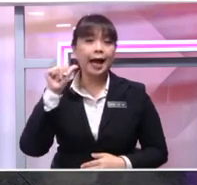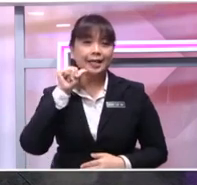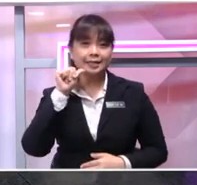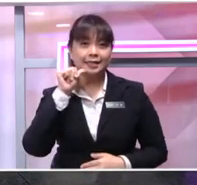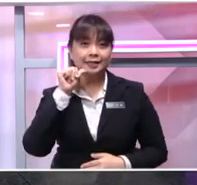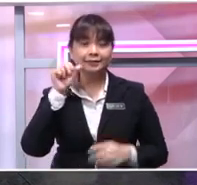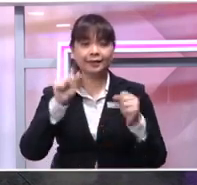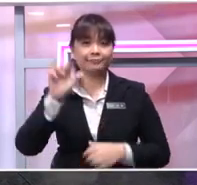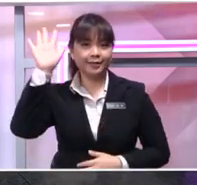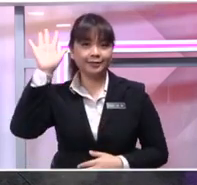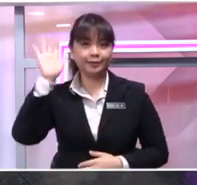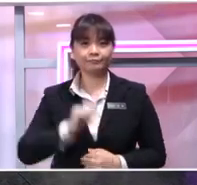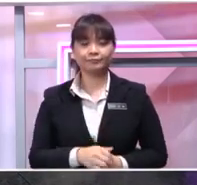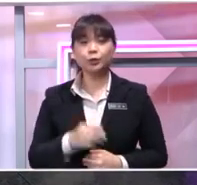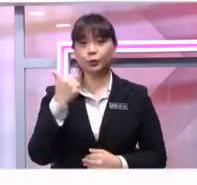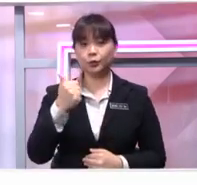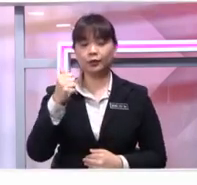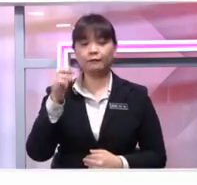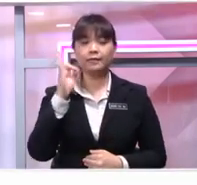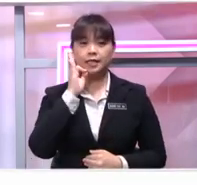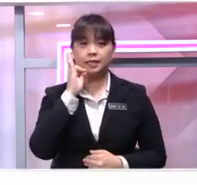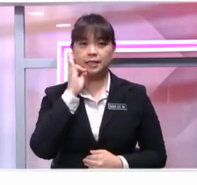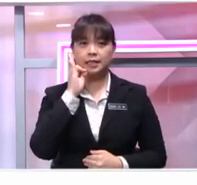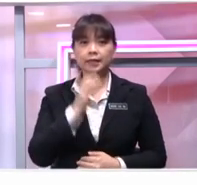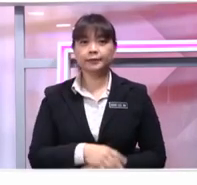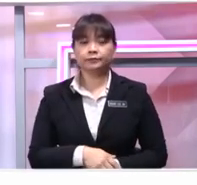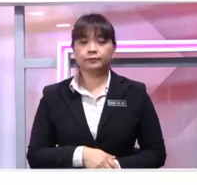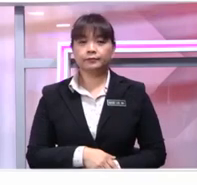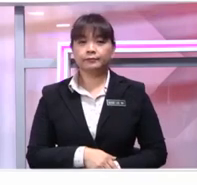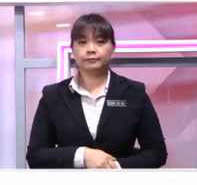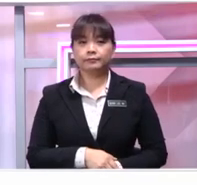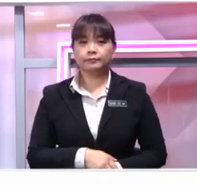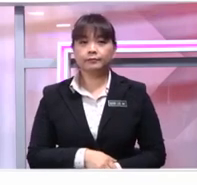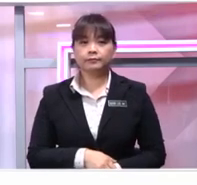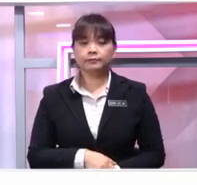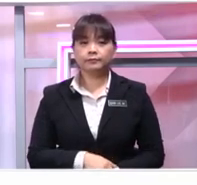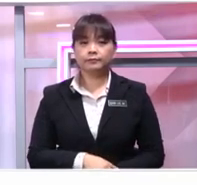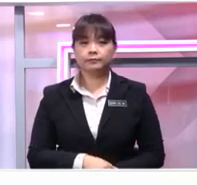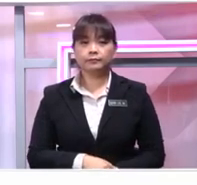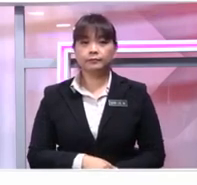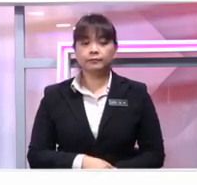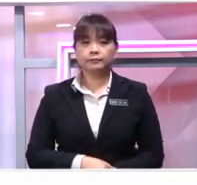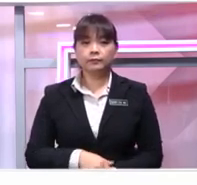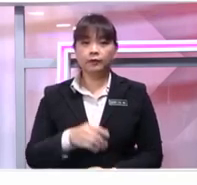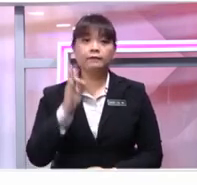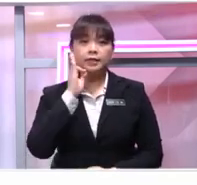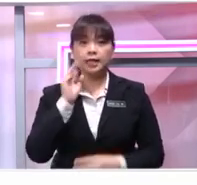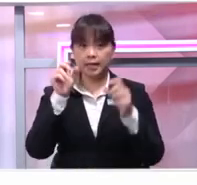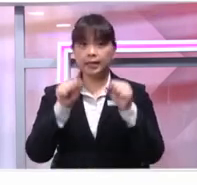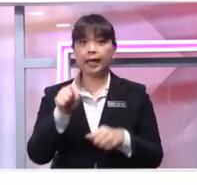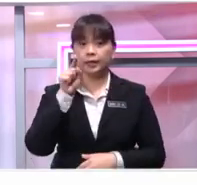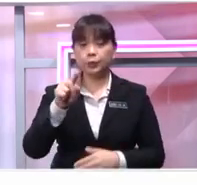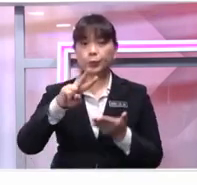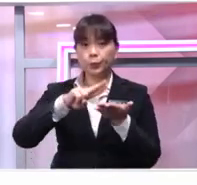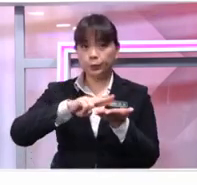hand. Okay, good, Fazrina. Okay, thank you for volunteering. Okay, so Fazrina, can you read the text?